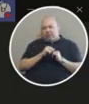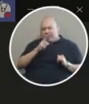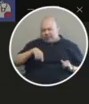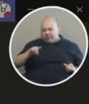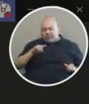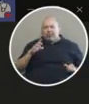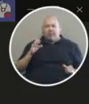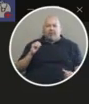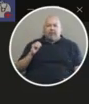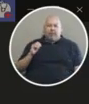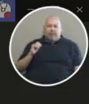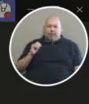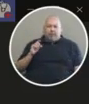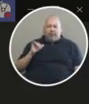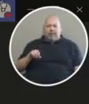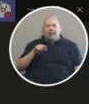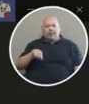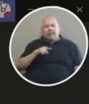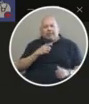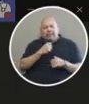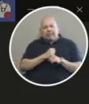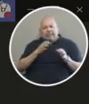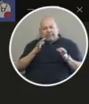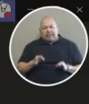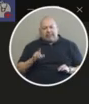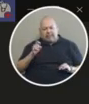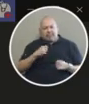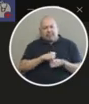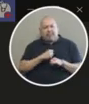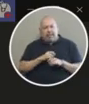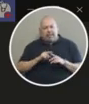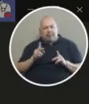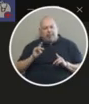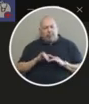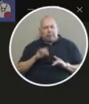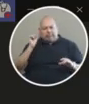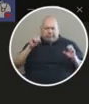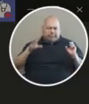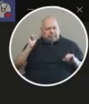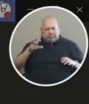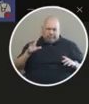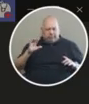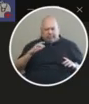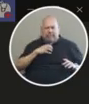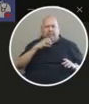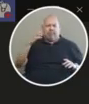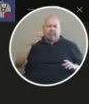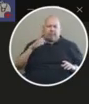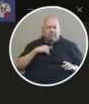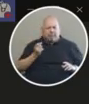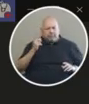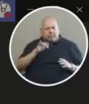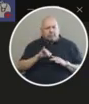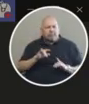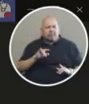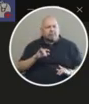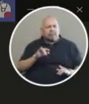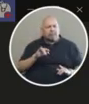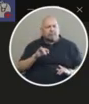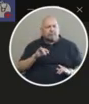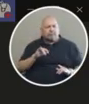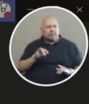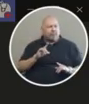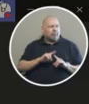y'all. In that these are the decisions that have to be made, and people are going to throw stones left and right. I get that. I get it.